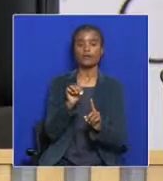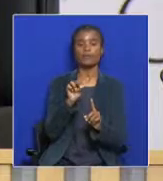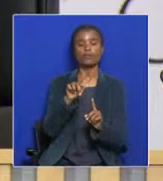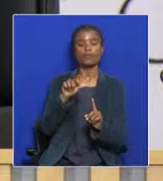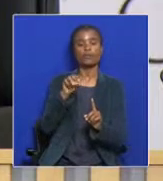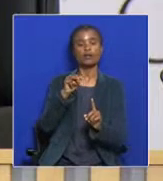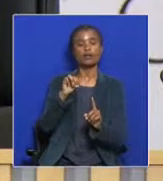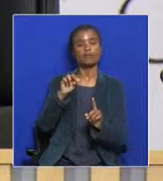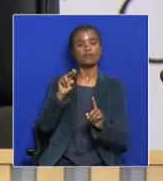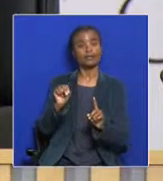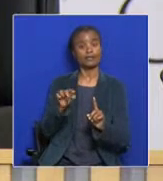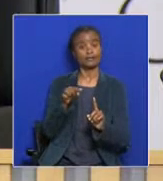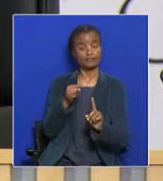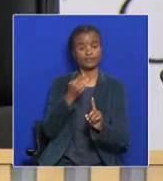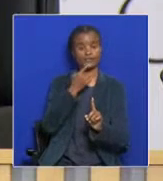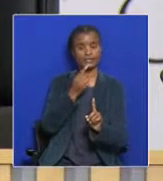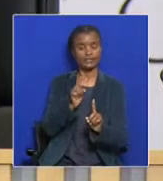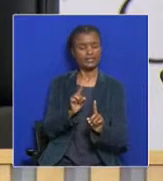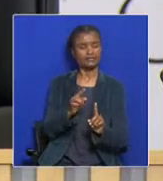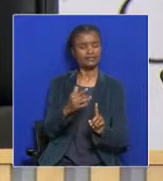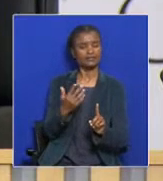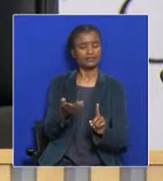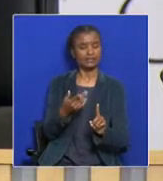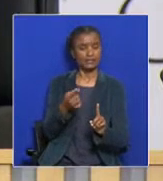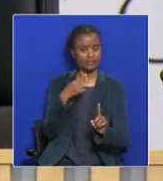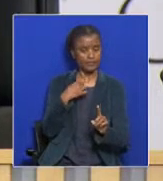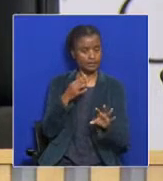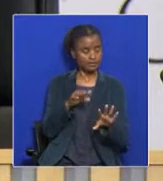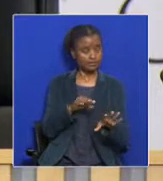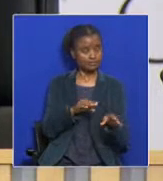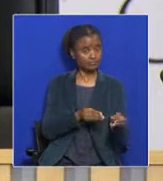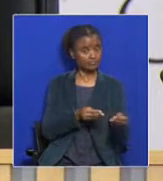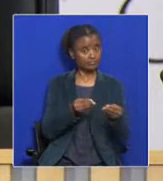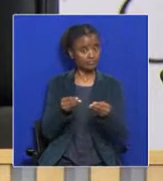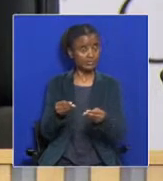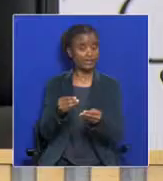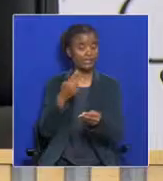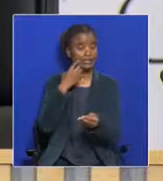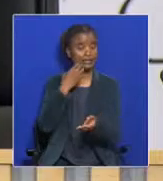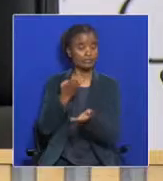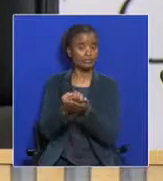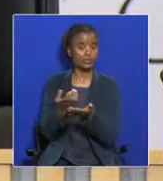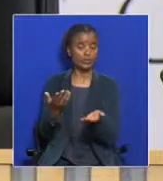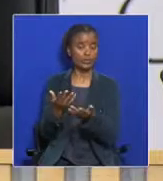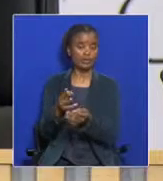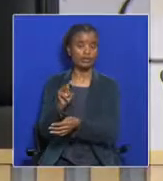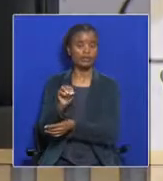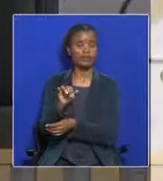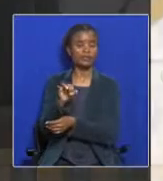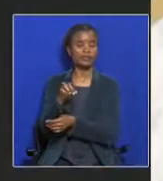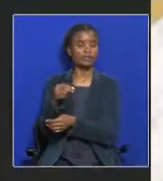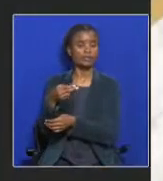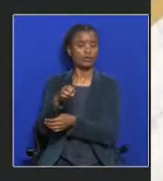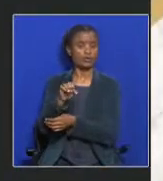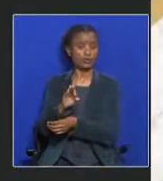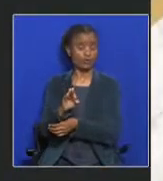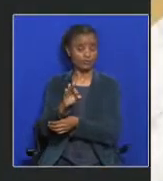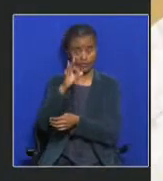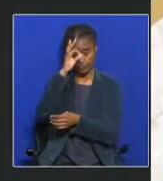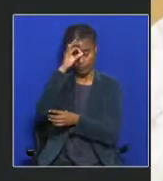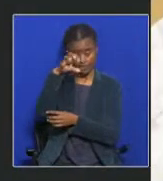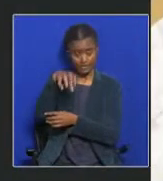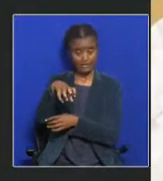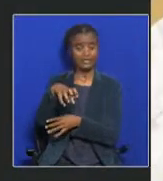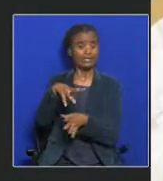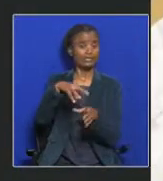must be handed in as exhibits at the Maiden Wharf police station. This also includes exhibits seized or found by other SAPS